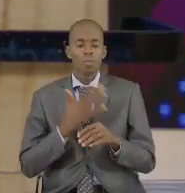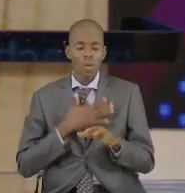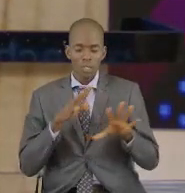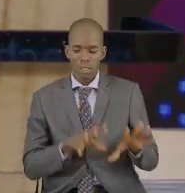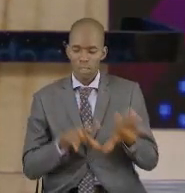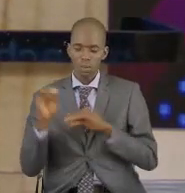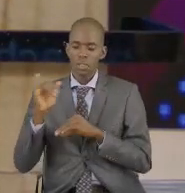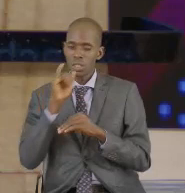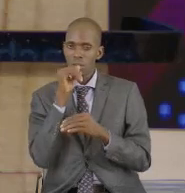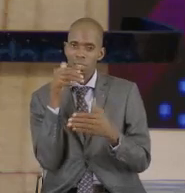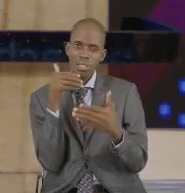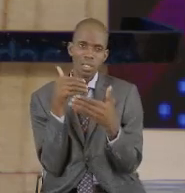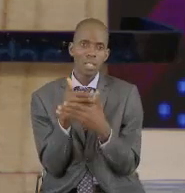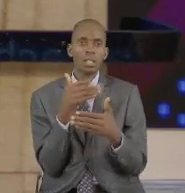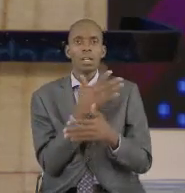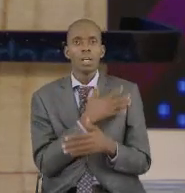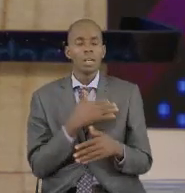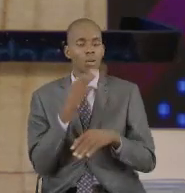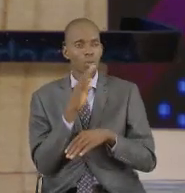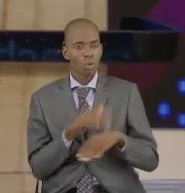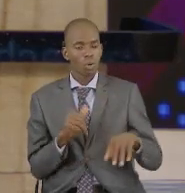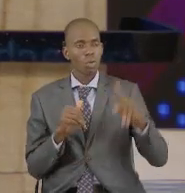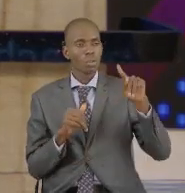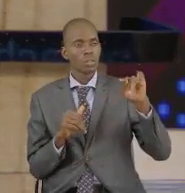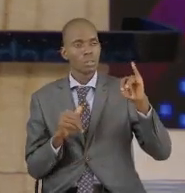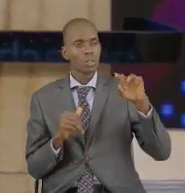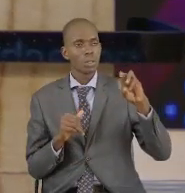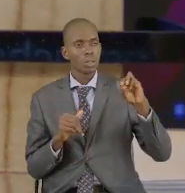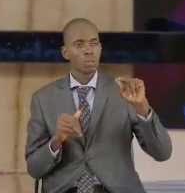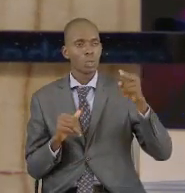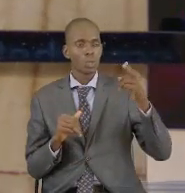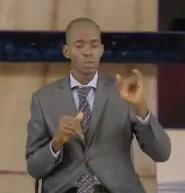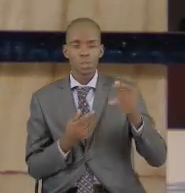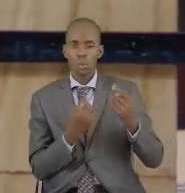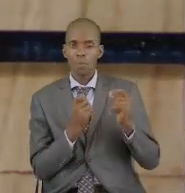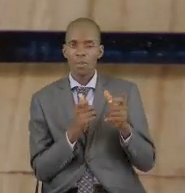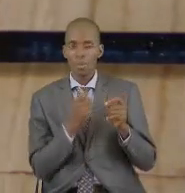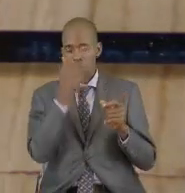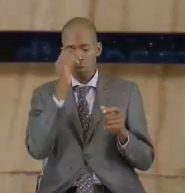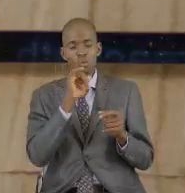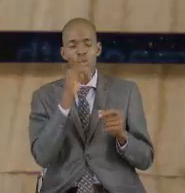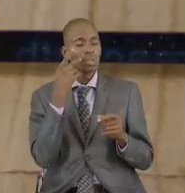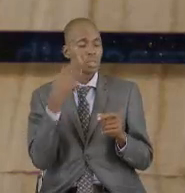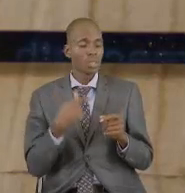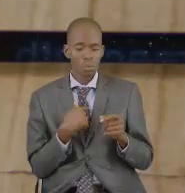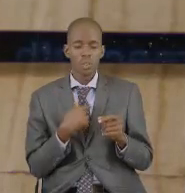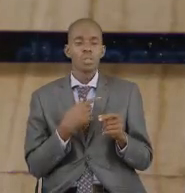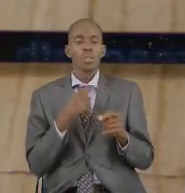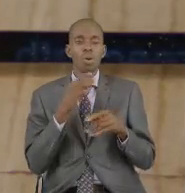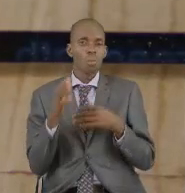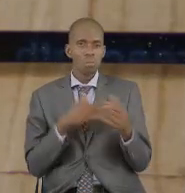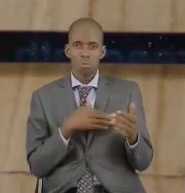at hand. And so Timothy, come quickly, because you may not see me if you don't come quickly. But all the